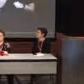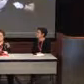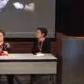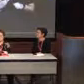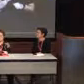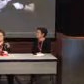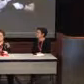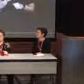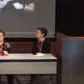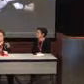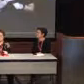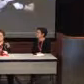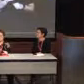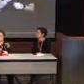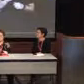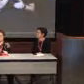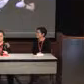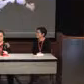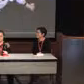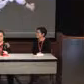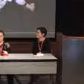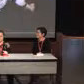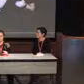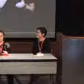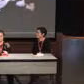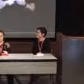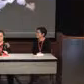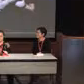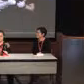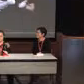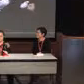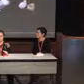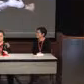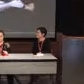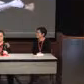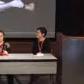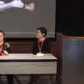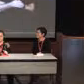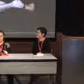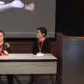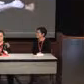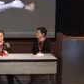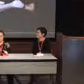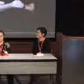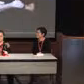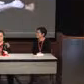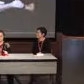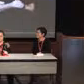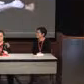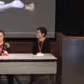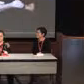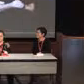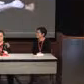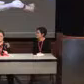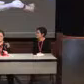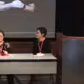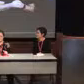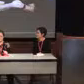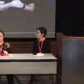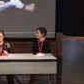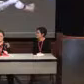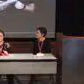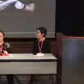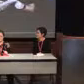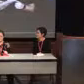was granted American citizenship as a person of extraordinary abilities